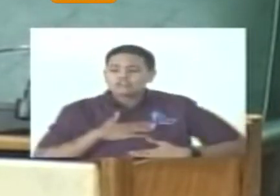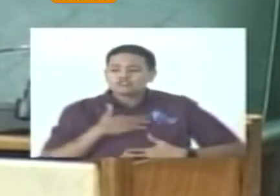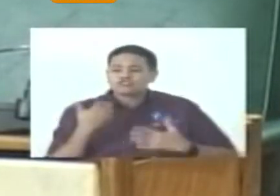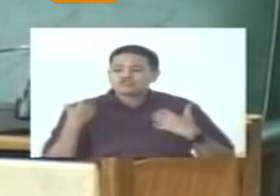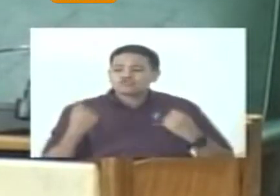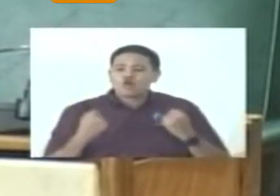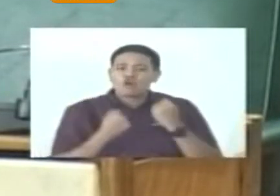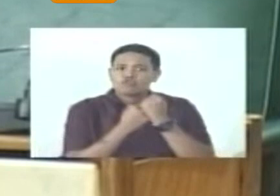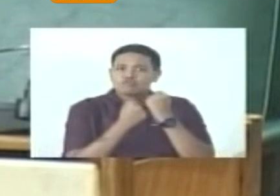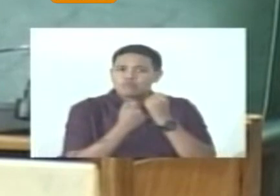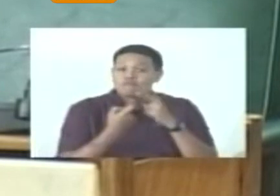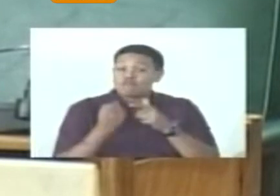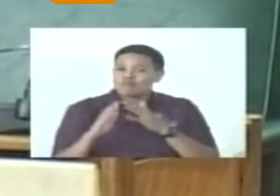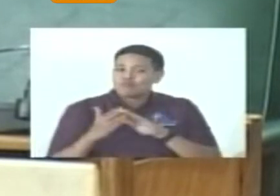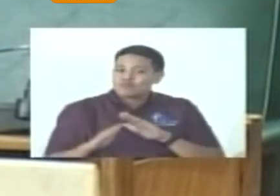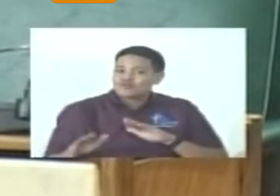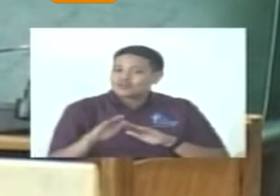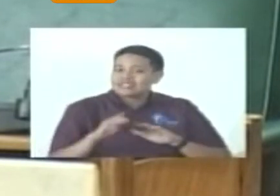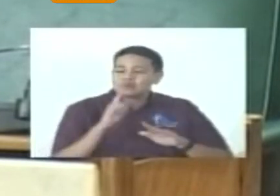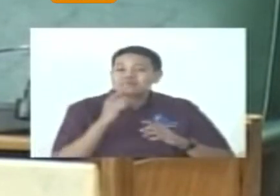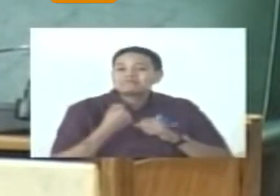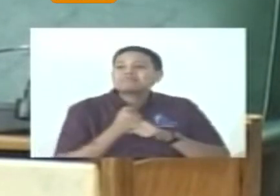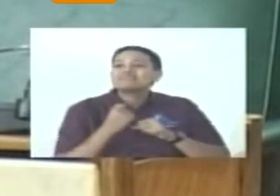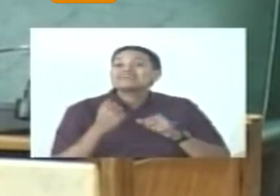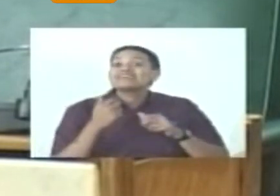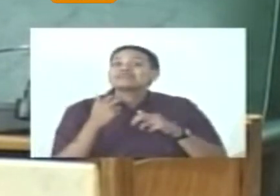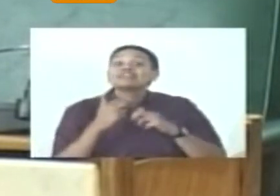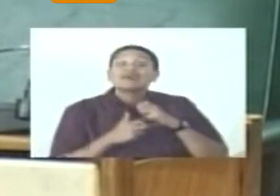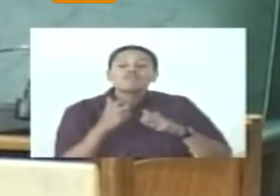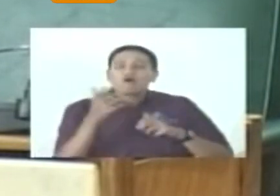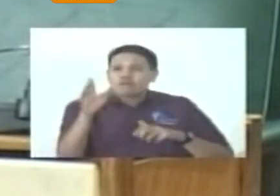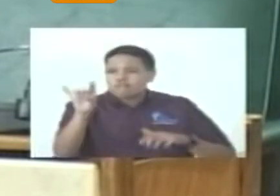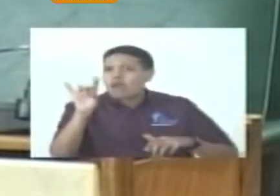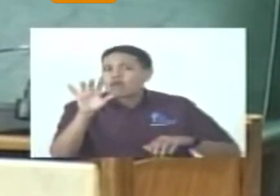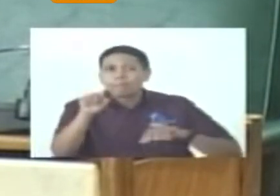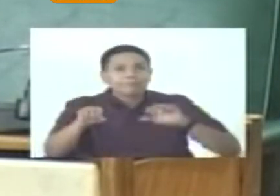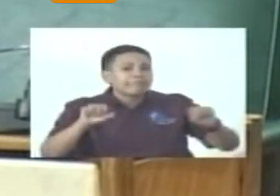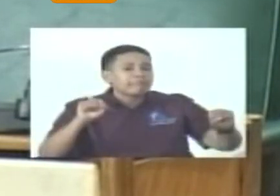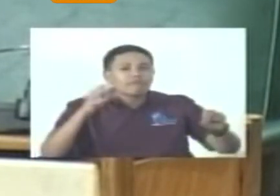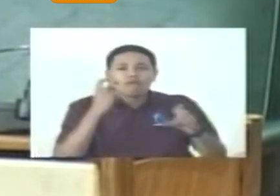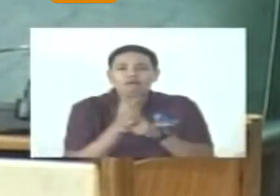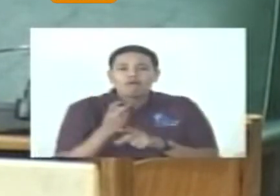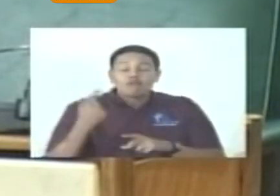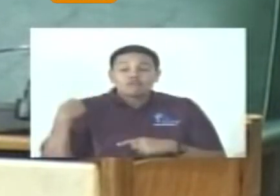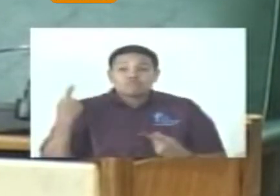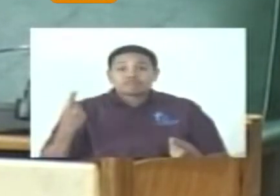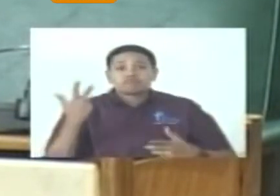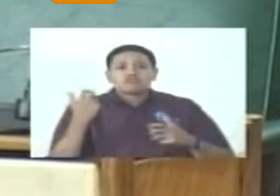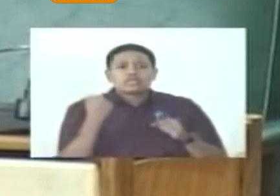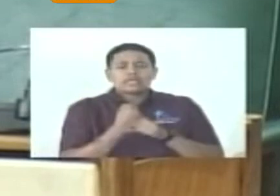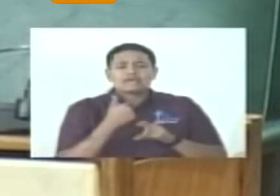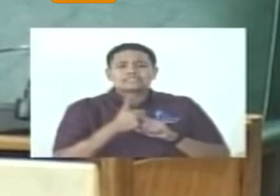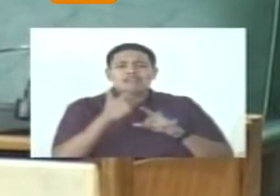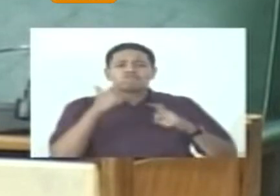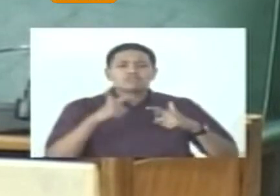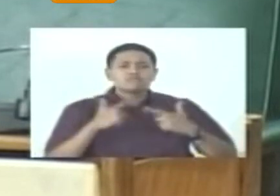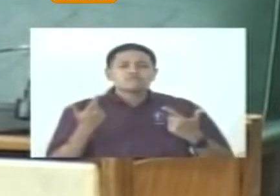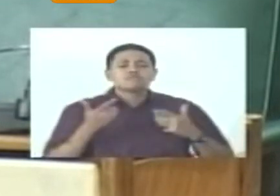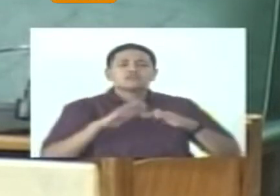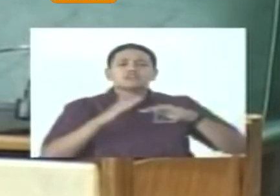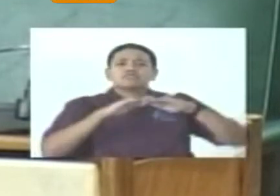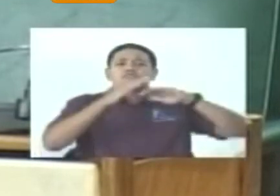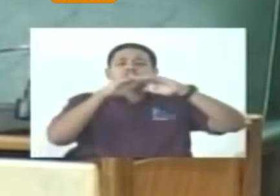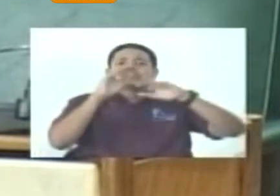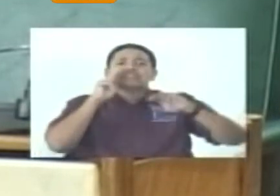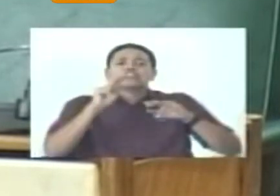community support, which makes it difficult to isolate them. Even so, over the last 3 years, there has been a significant